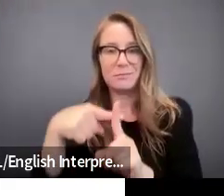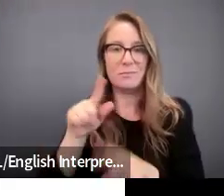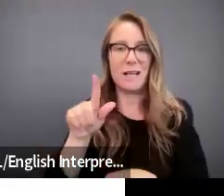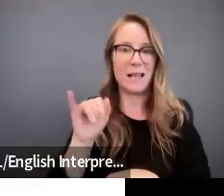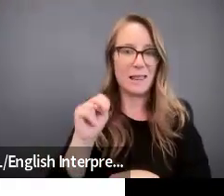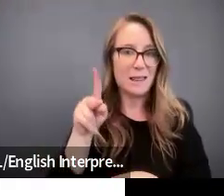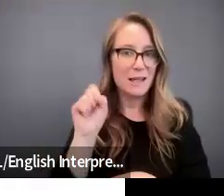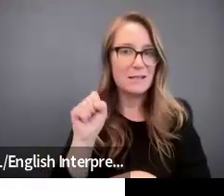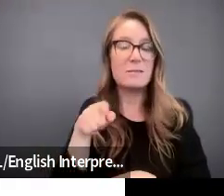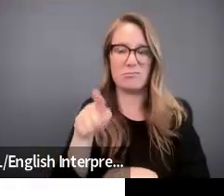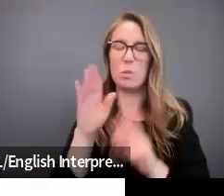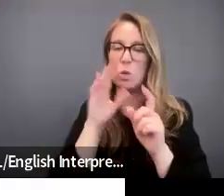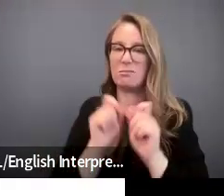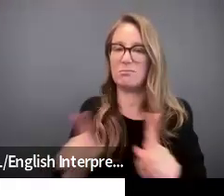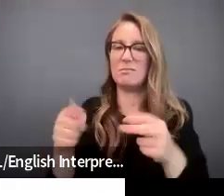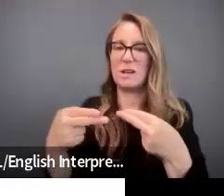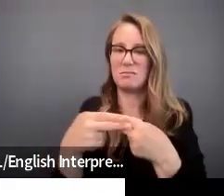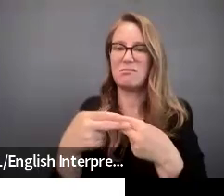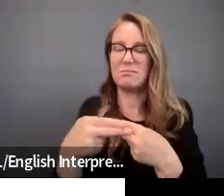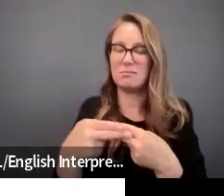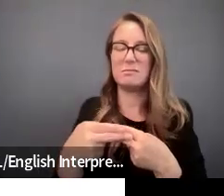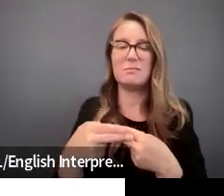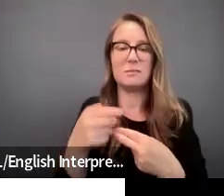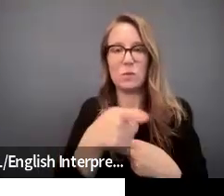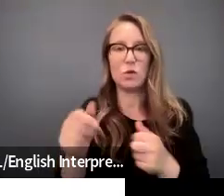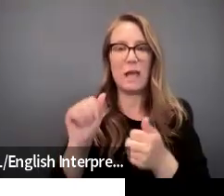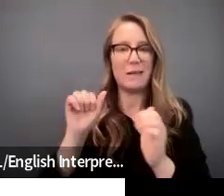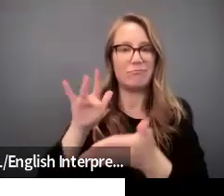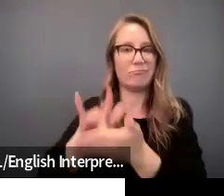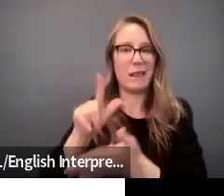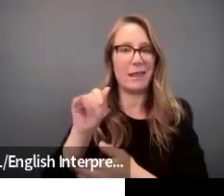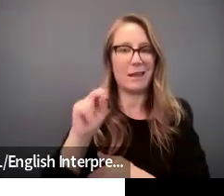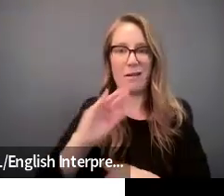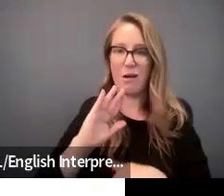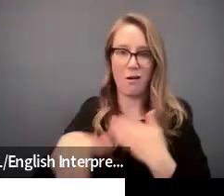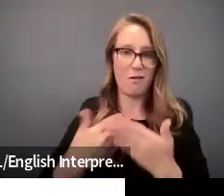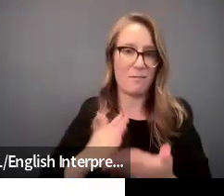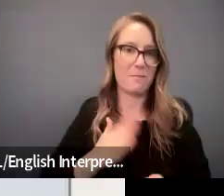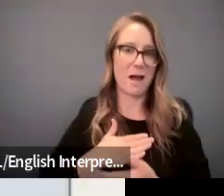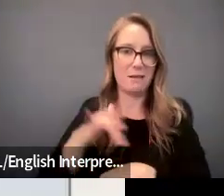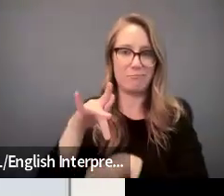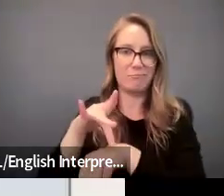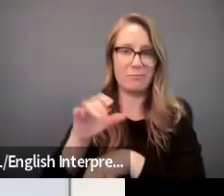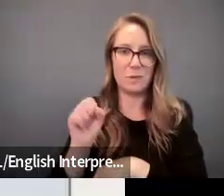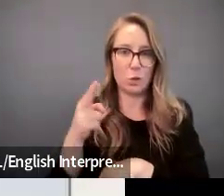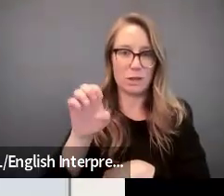And again, you can have a copy of the slide deck that will include all of the links to all of my sources.